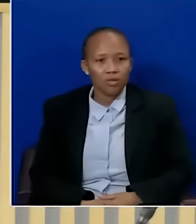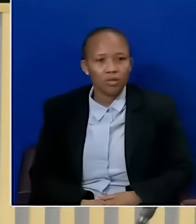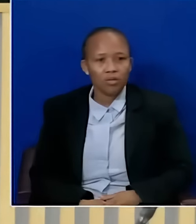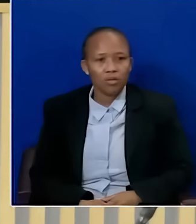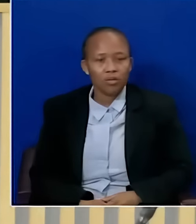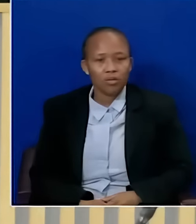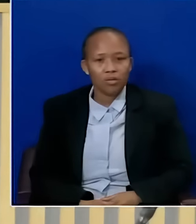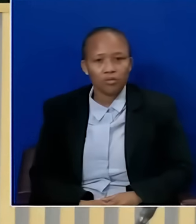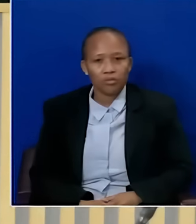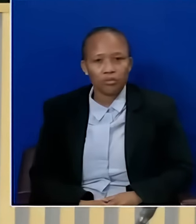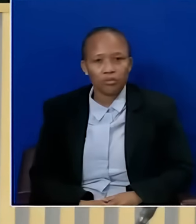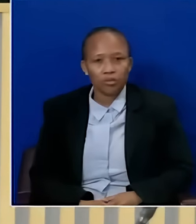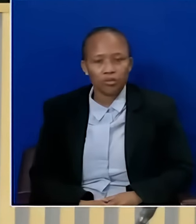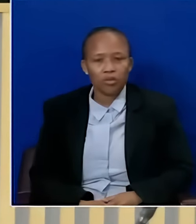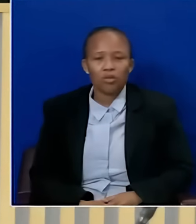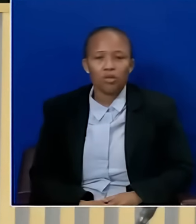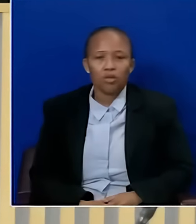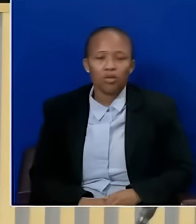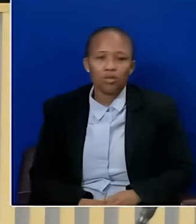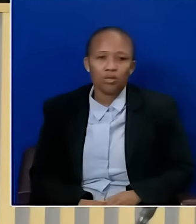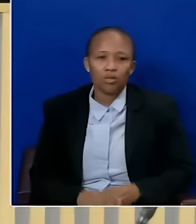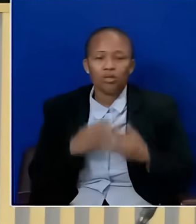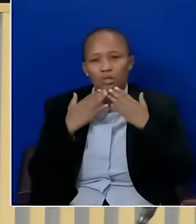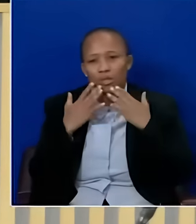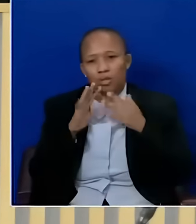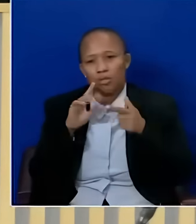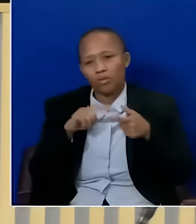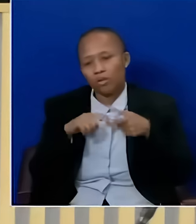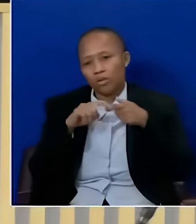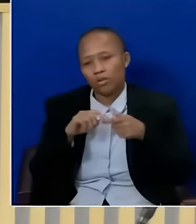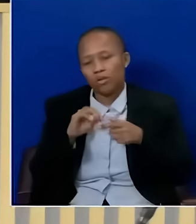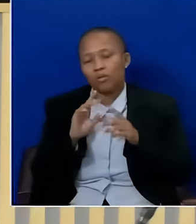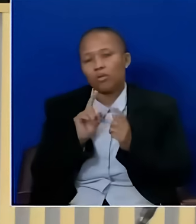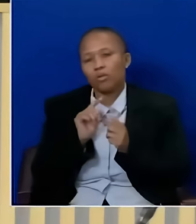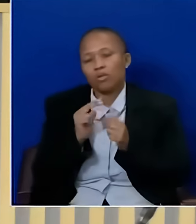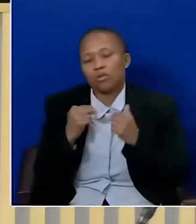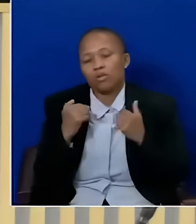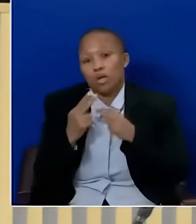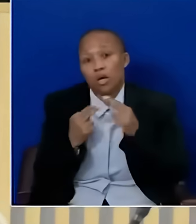adjourn and resume at 9:30 tomorrow. Thank you, Chair.